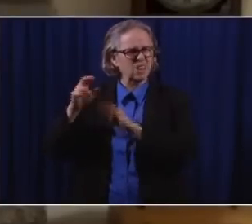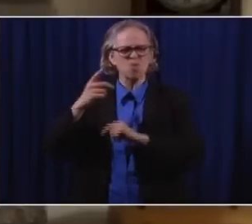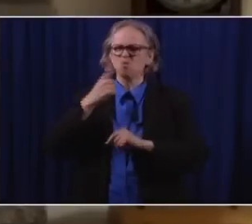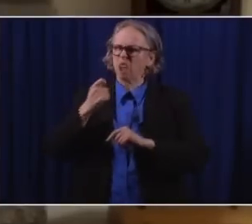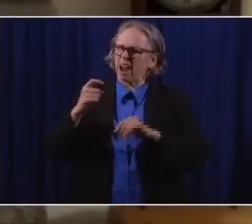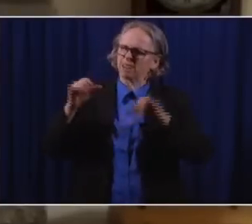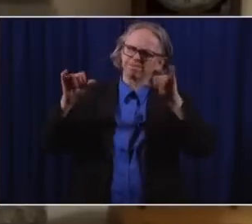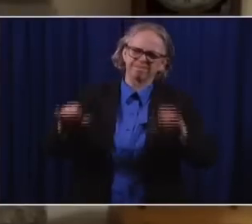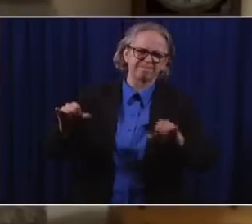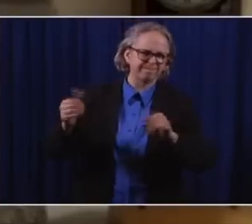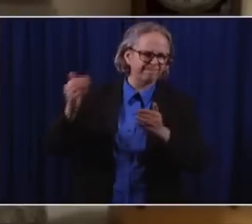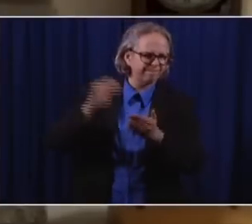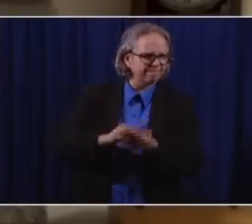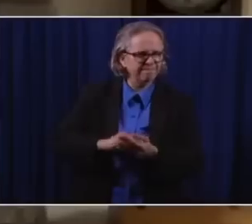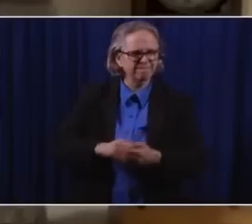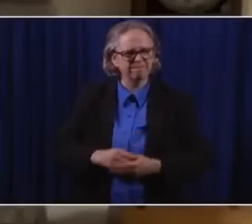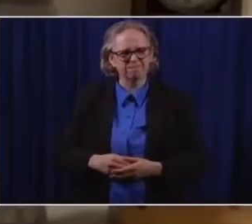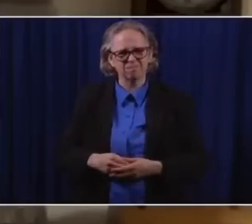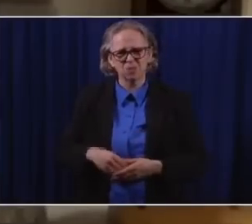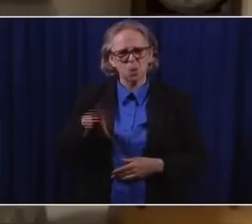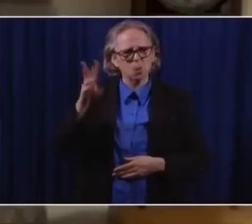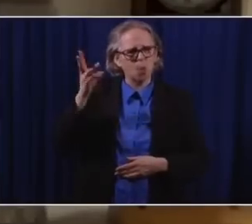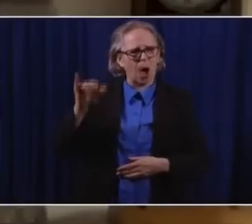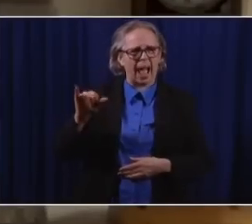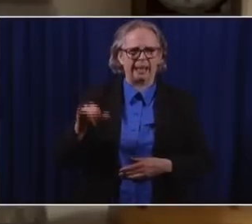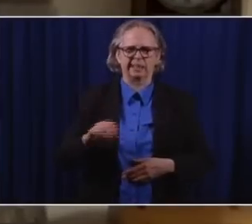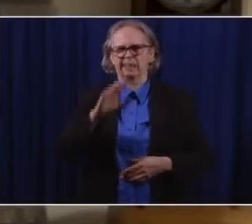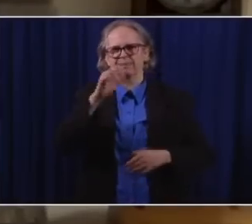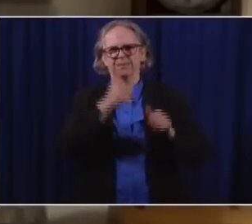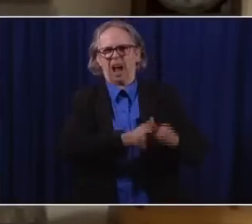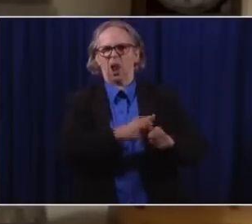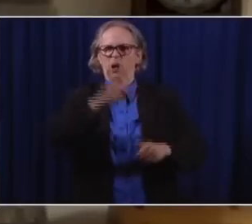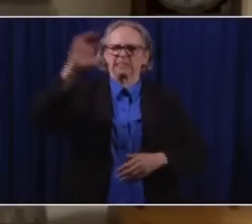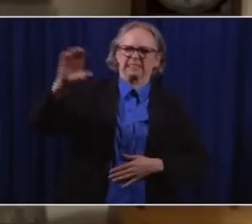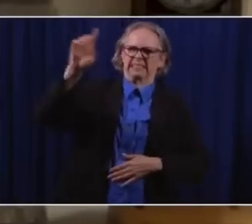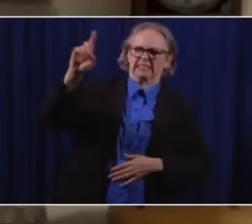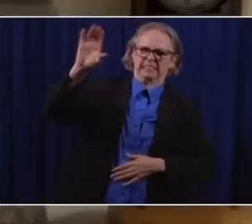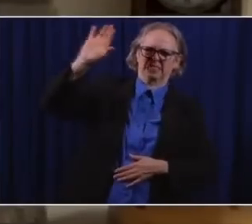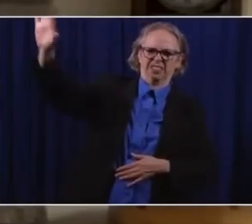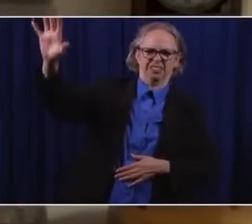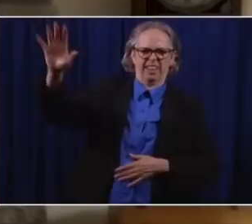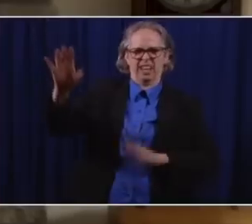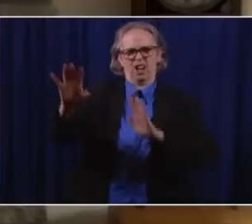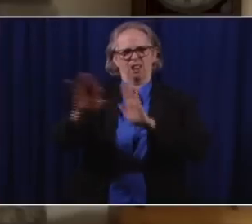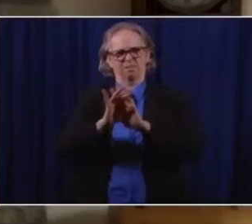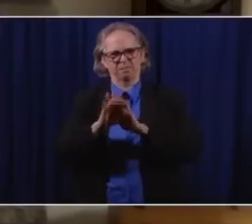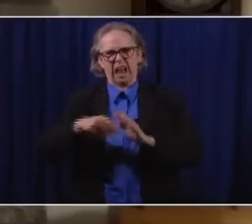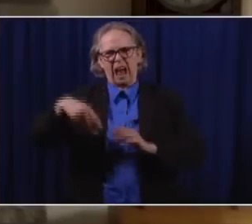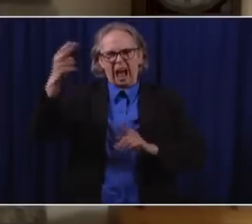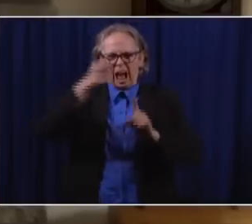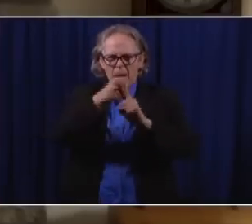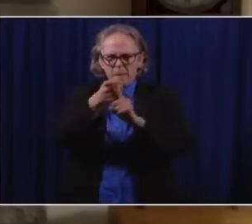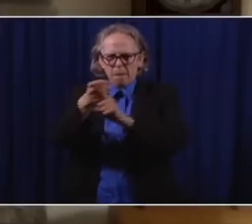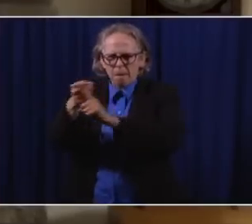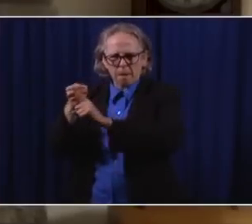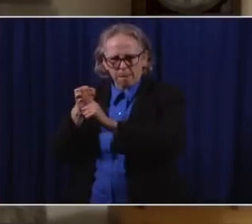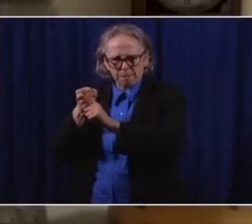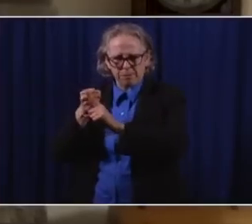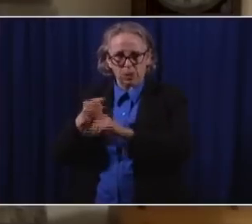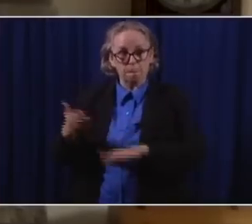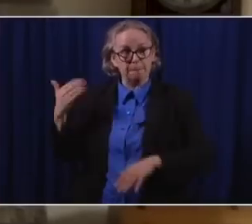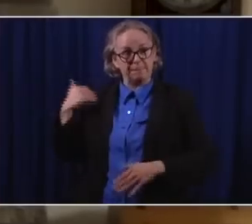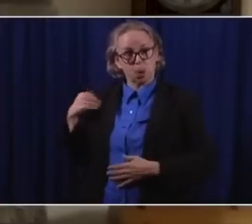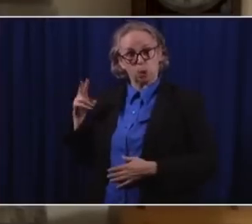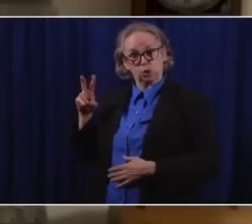They met the CDC's threshold for high incidence. Mercer County's cases per capita have increased from 206 on September 8th